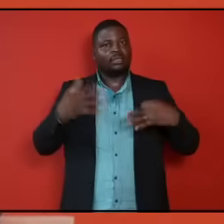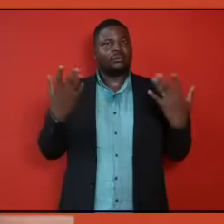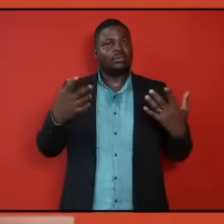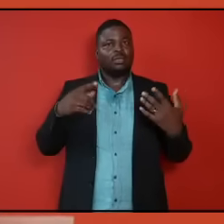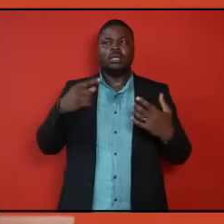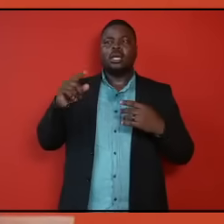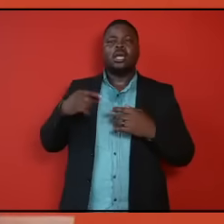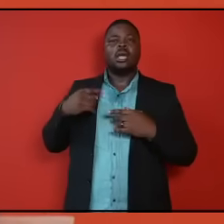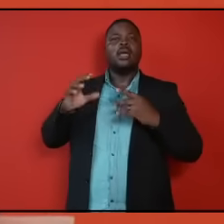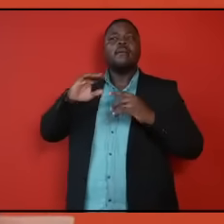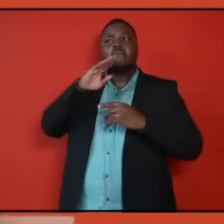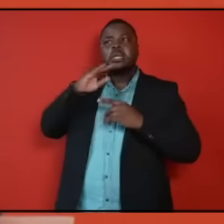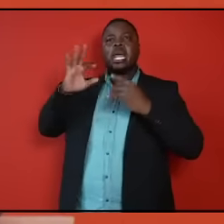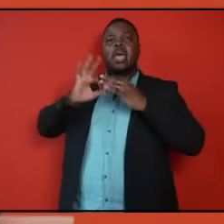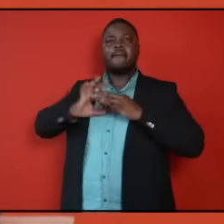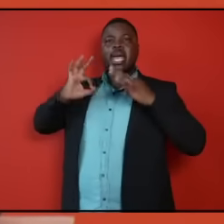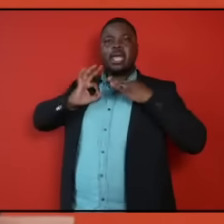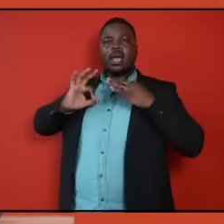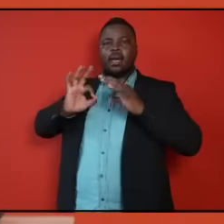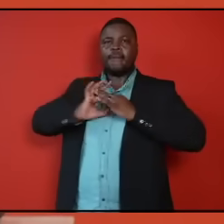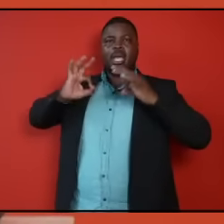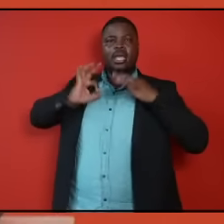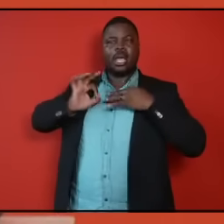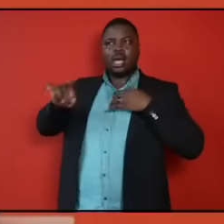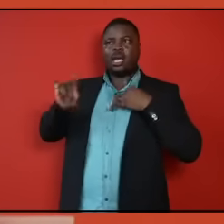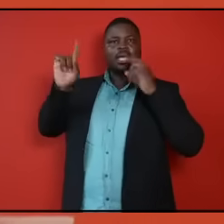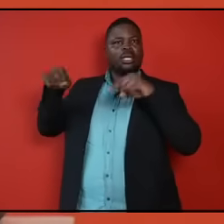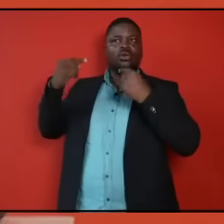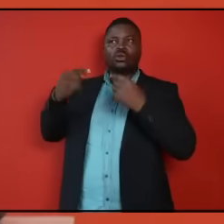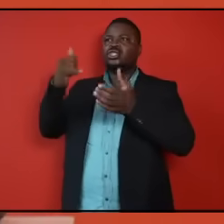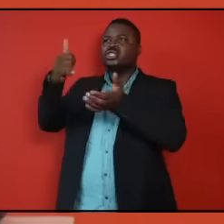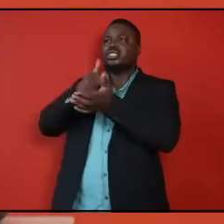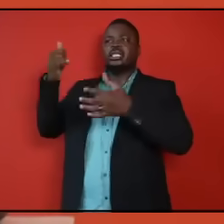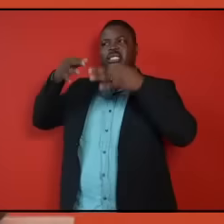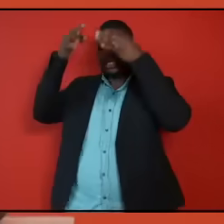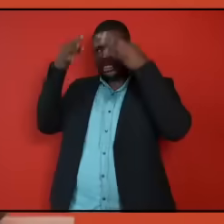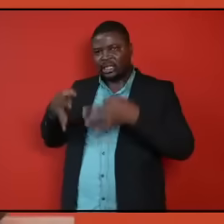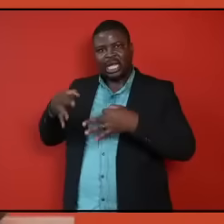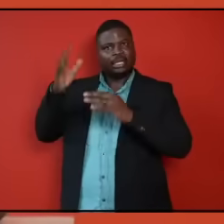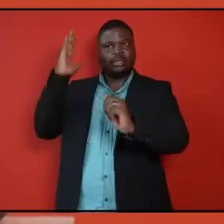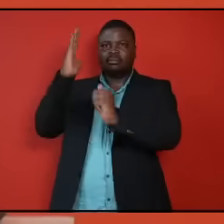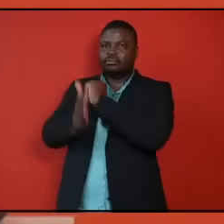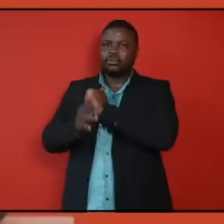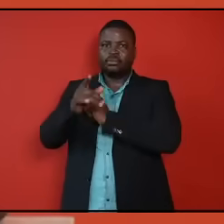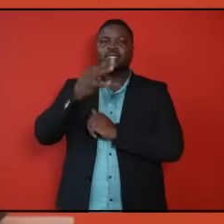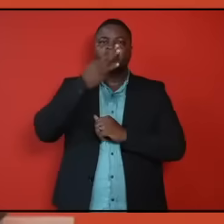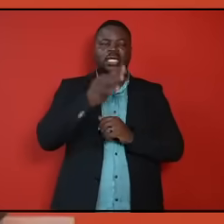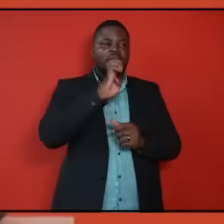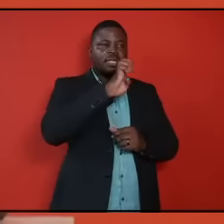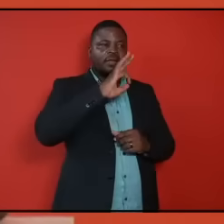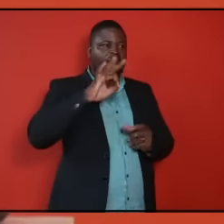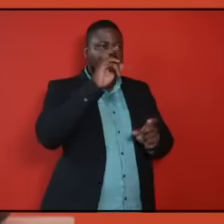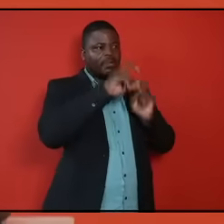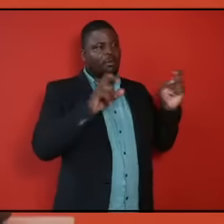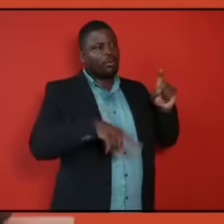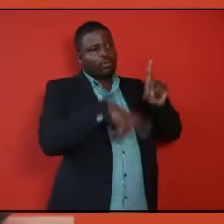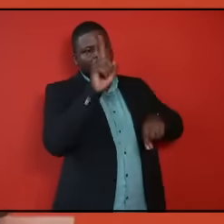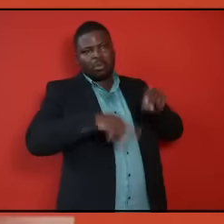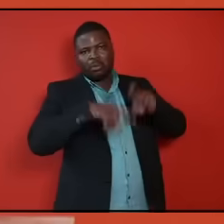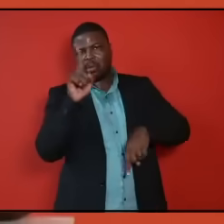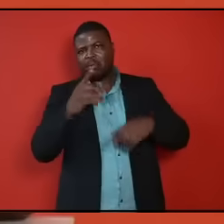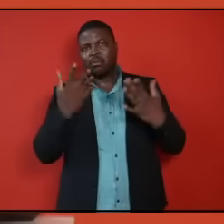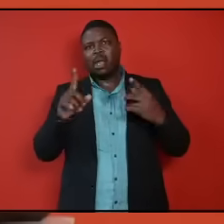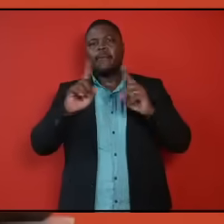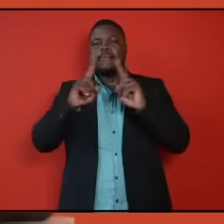decide is taking out EFF people out of the responsibilities that we have collectively agreed on without the due